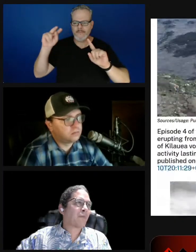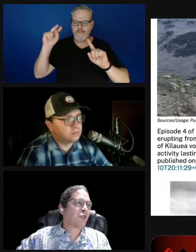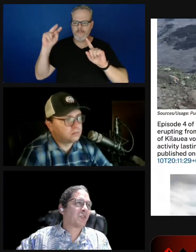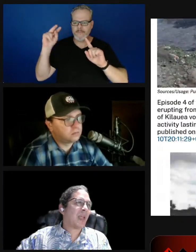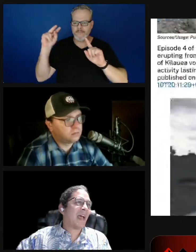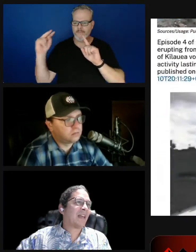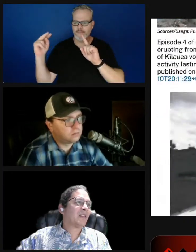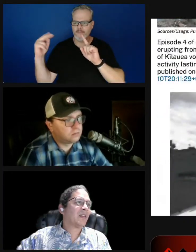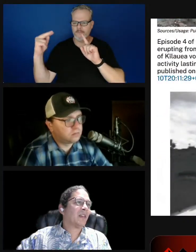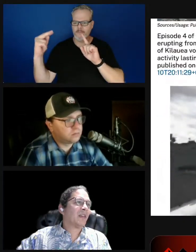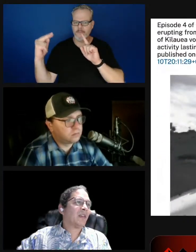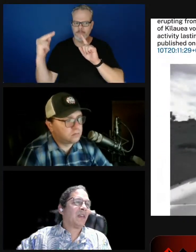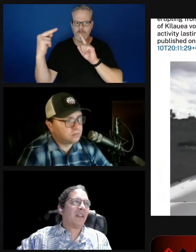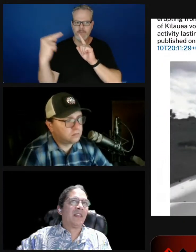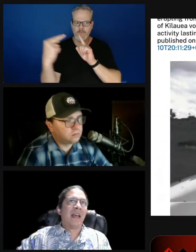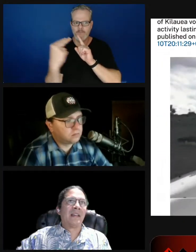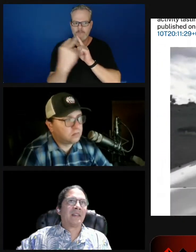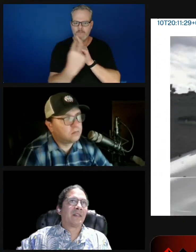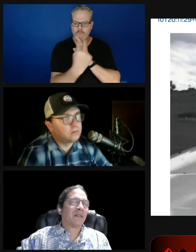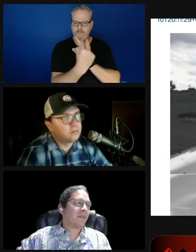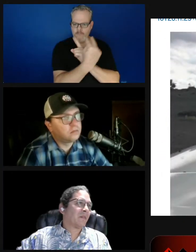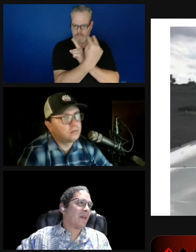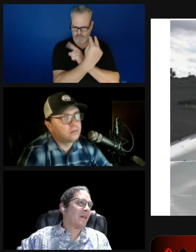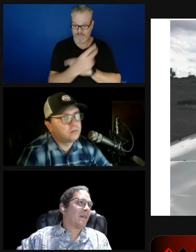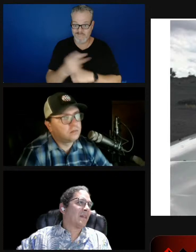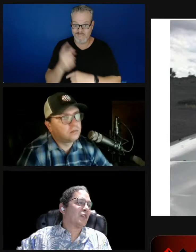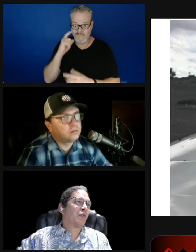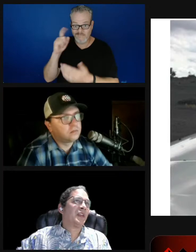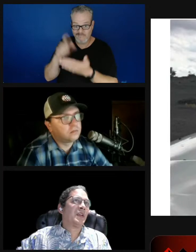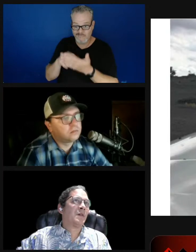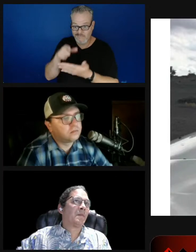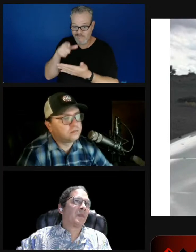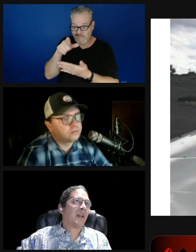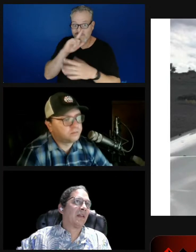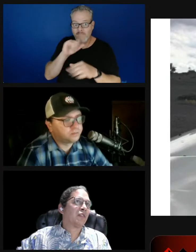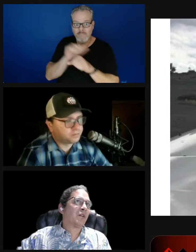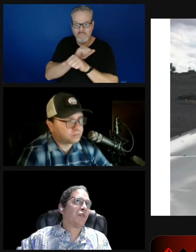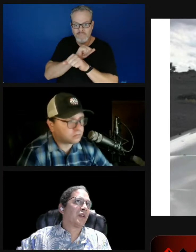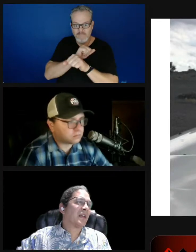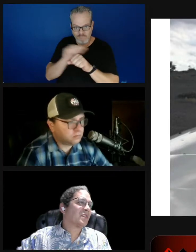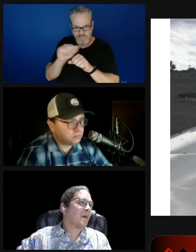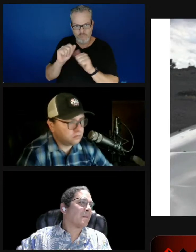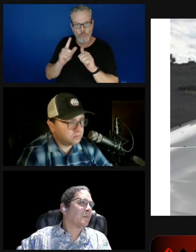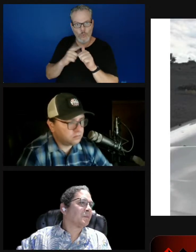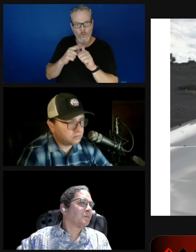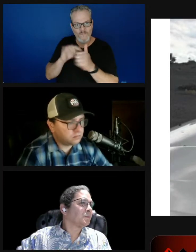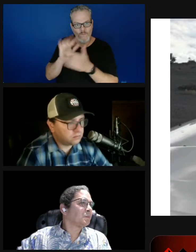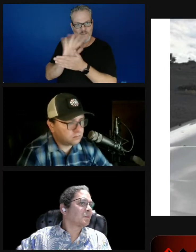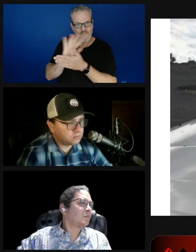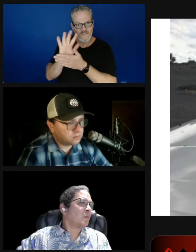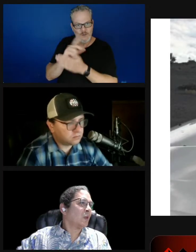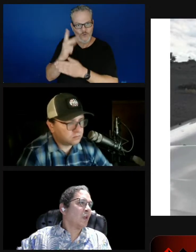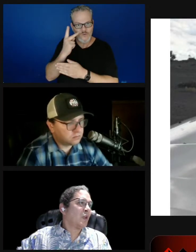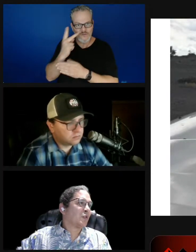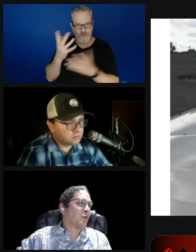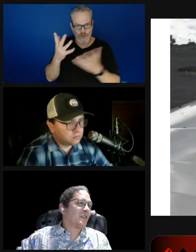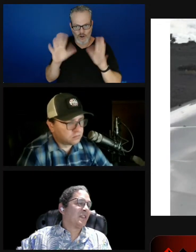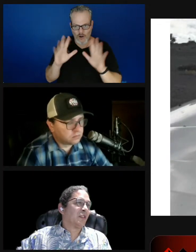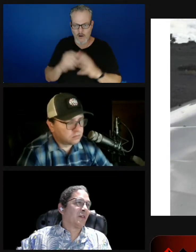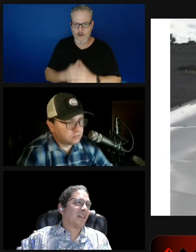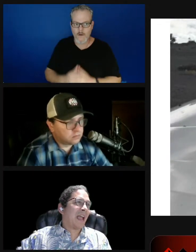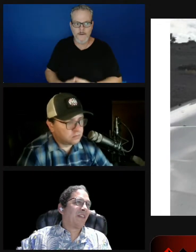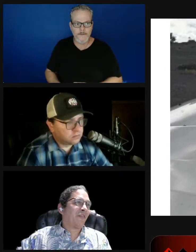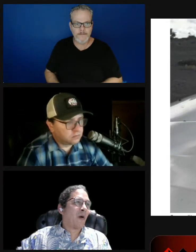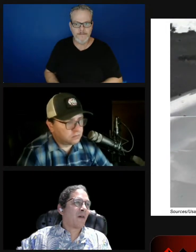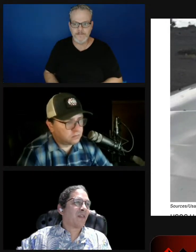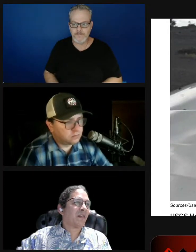kind of captures as we had in that initial video that I had to share for you guys there. So you see